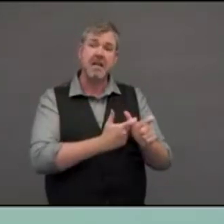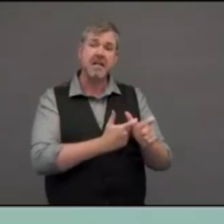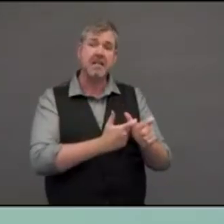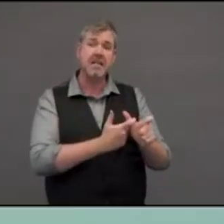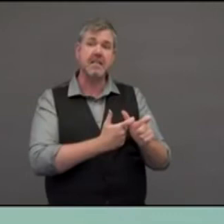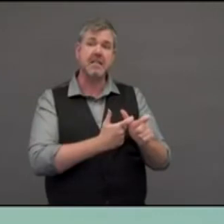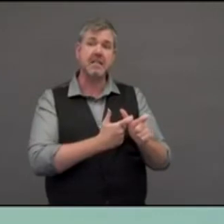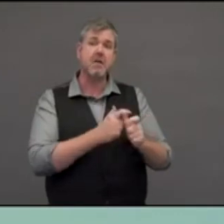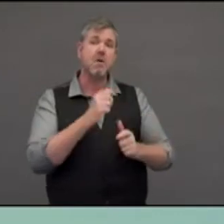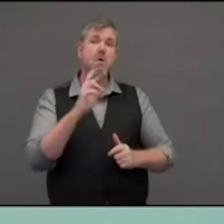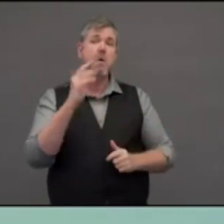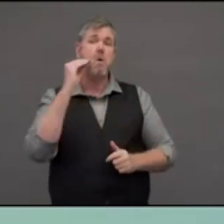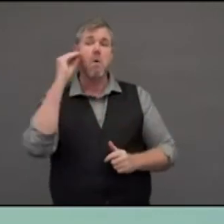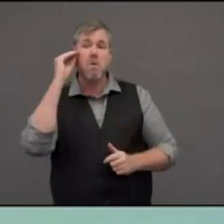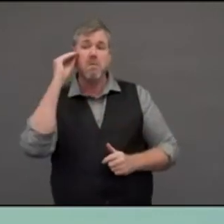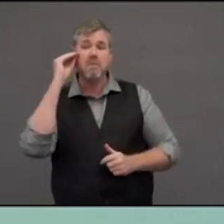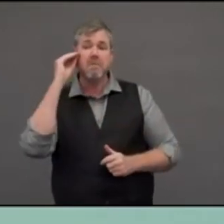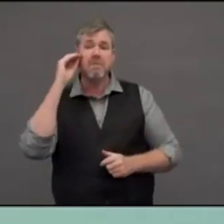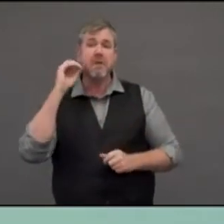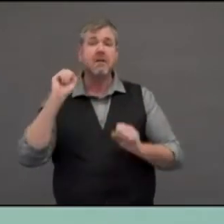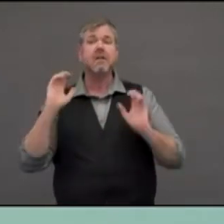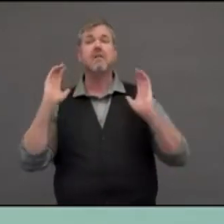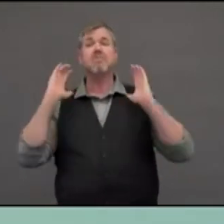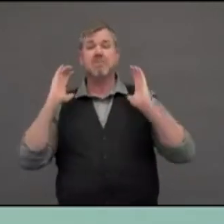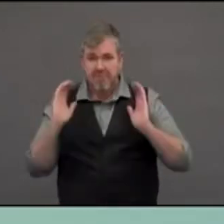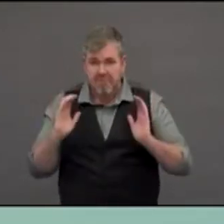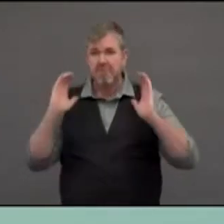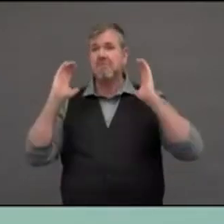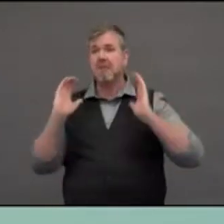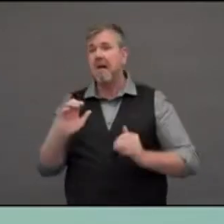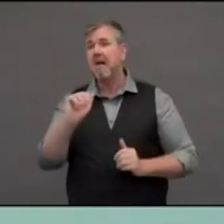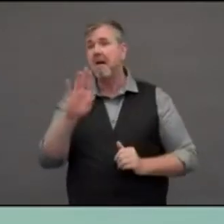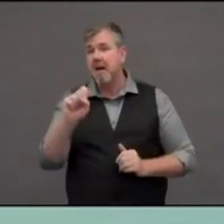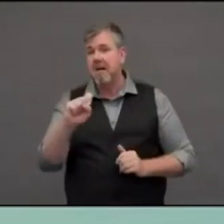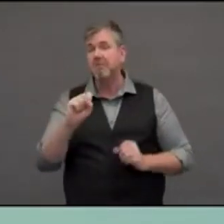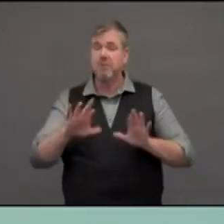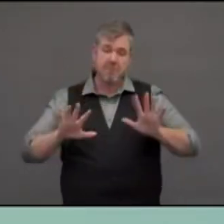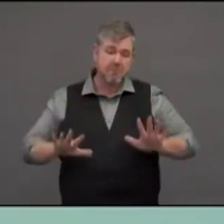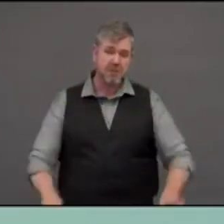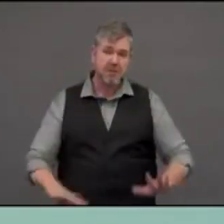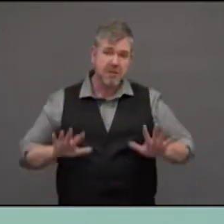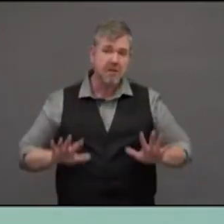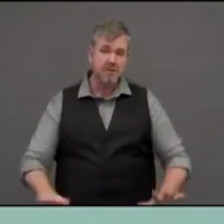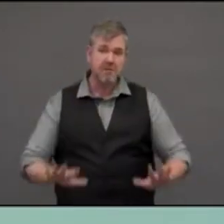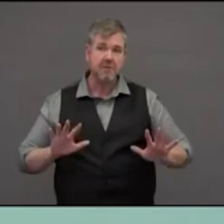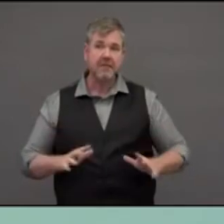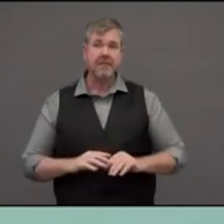at home. I could do some push-ups. You know, I've obviously gained some COVID weight.